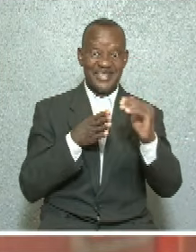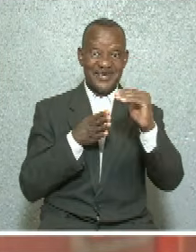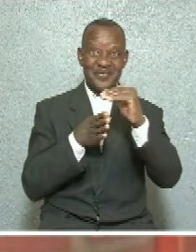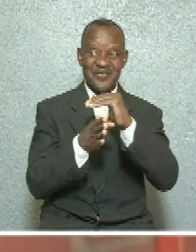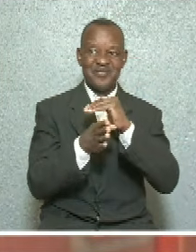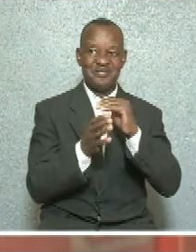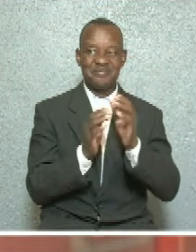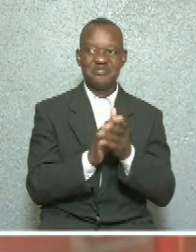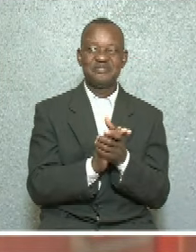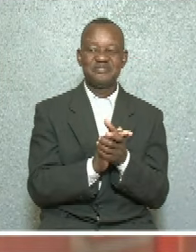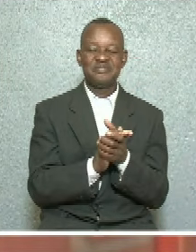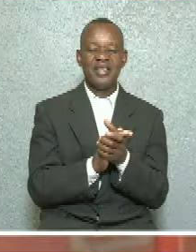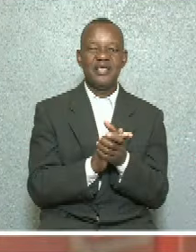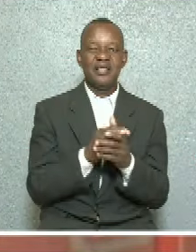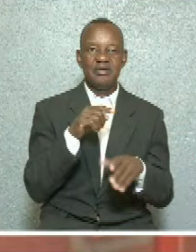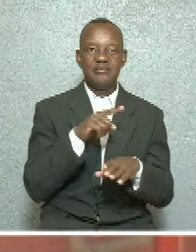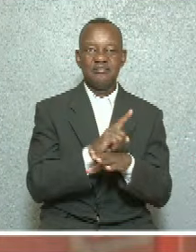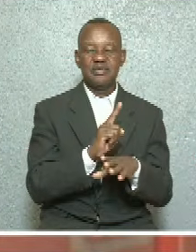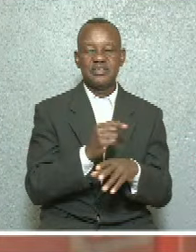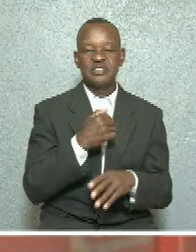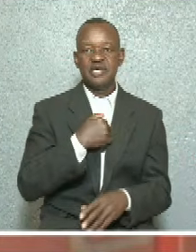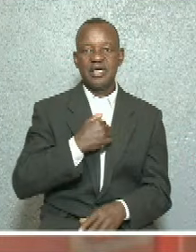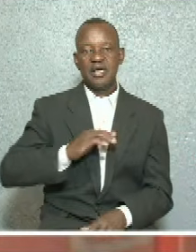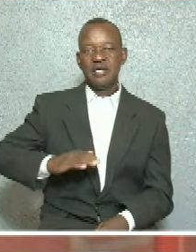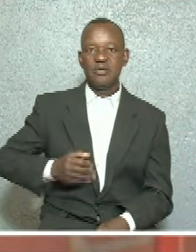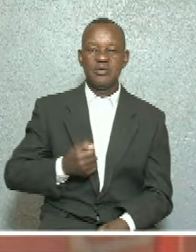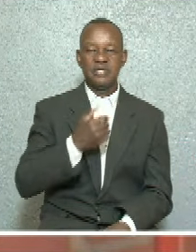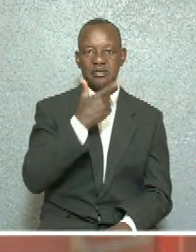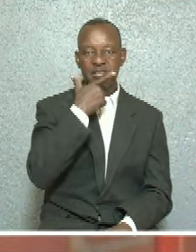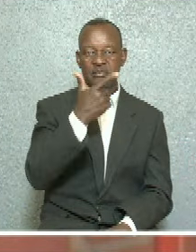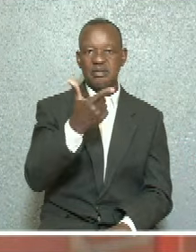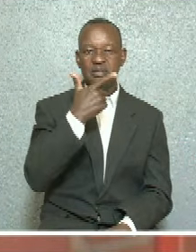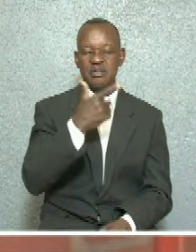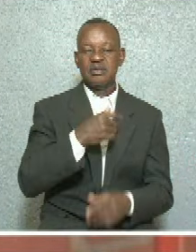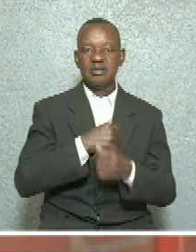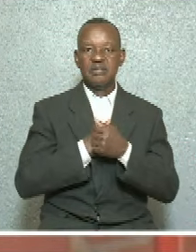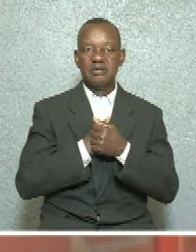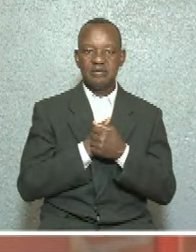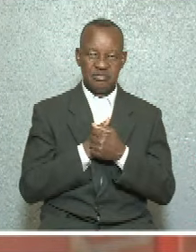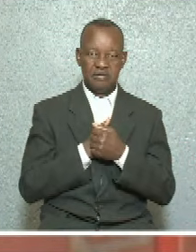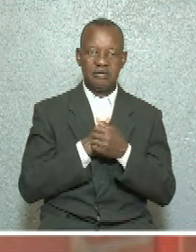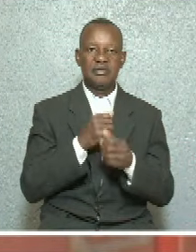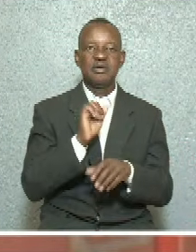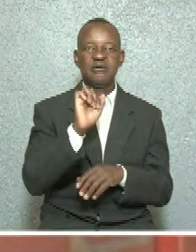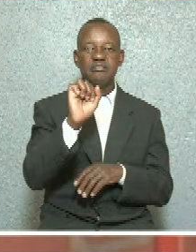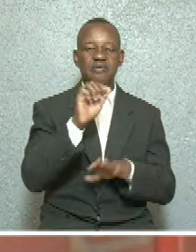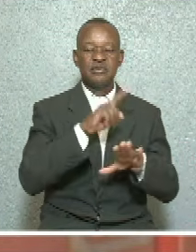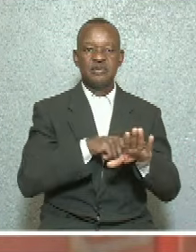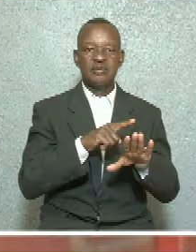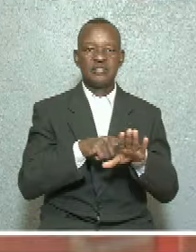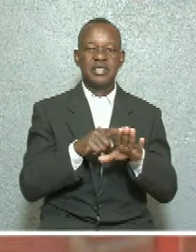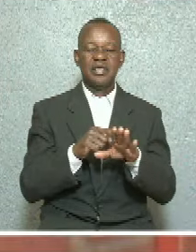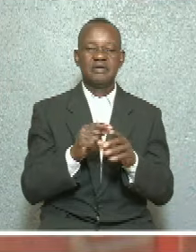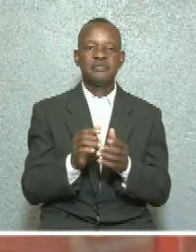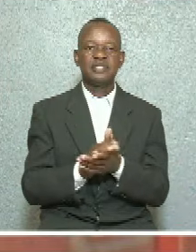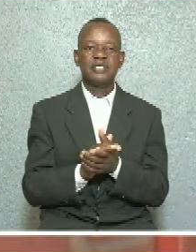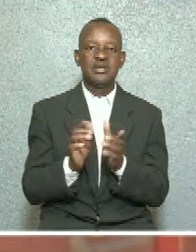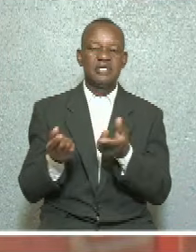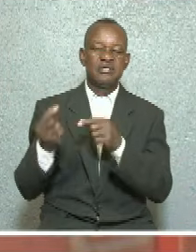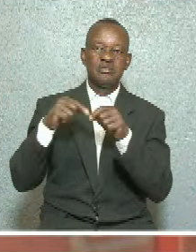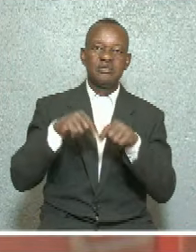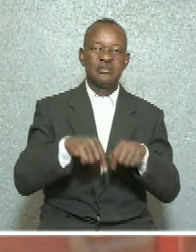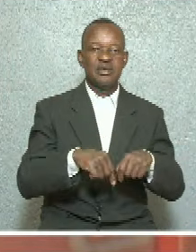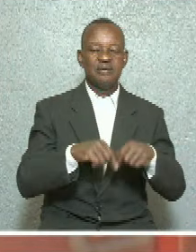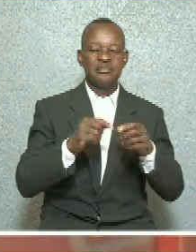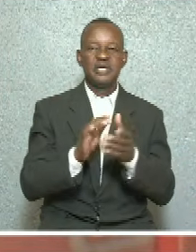greet the parents in the room. Thank you for making time to come and celebrate this very special day for all